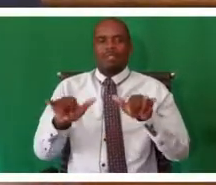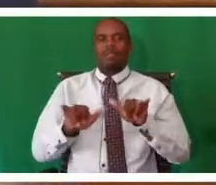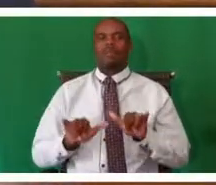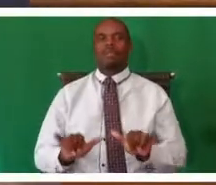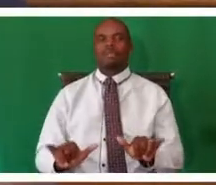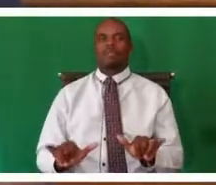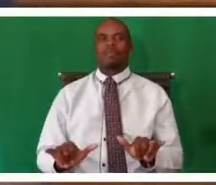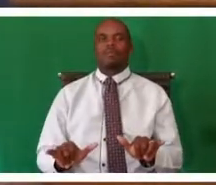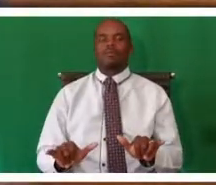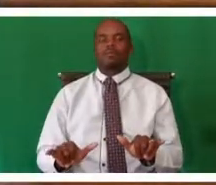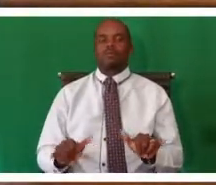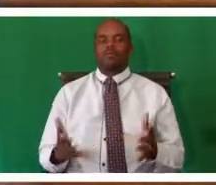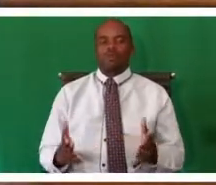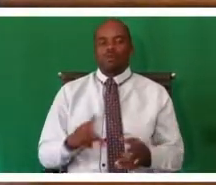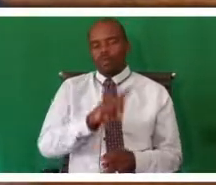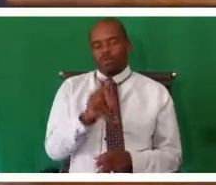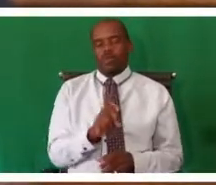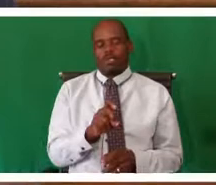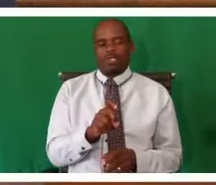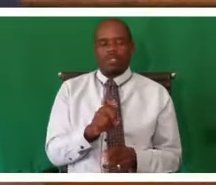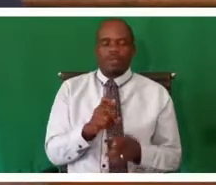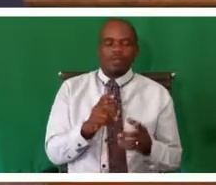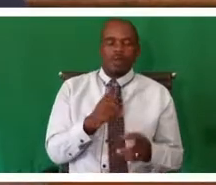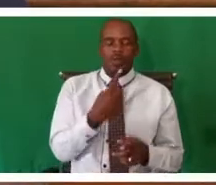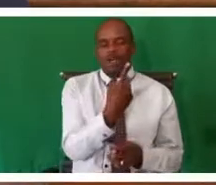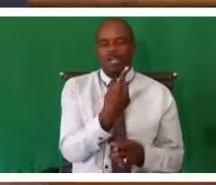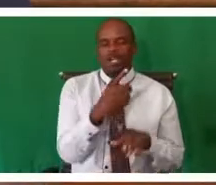to ask one or two questions.